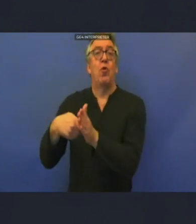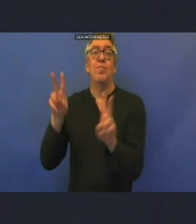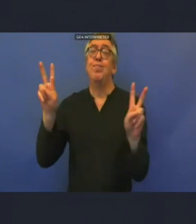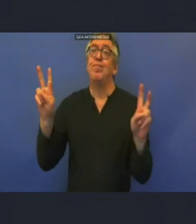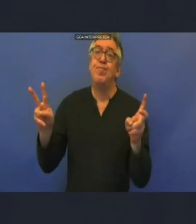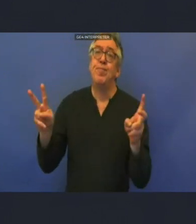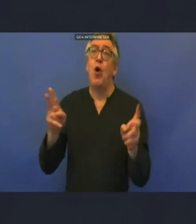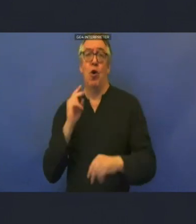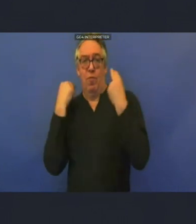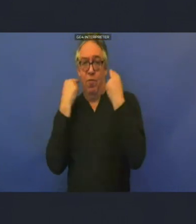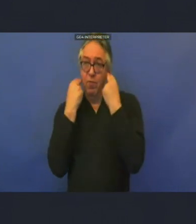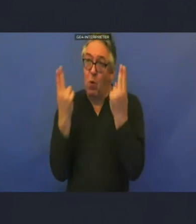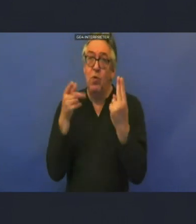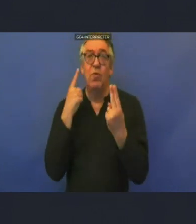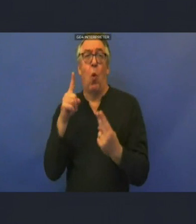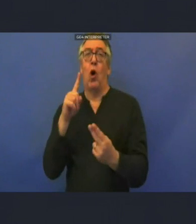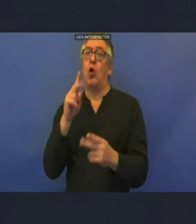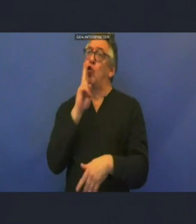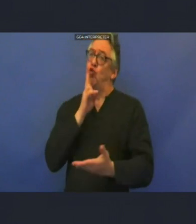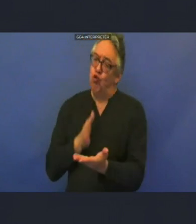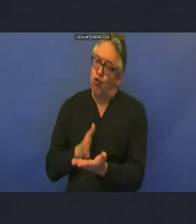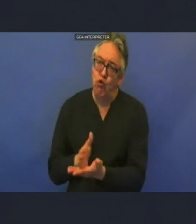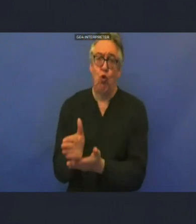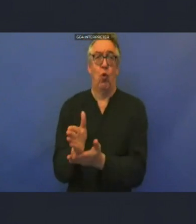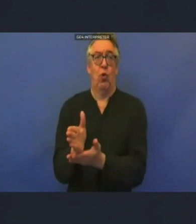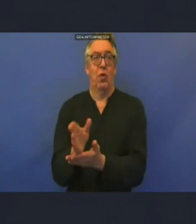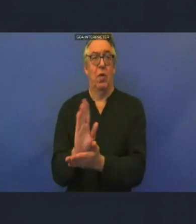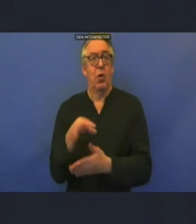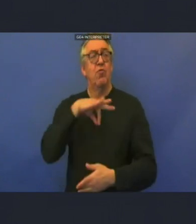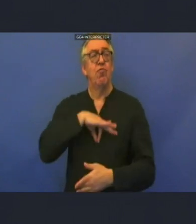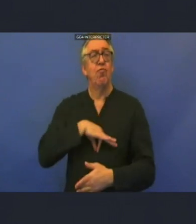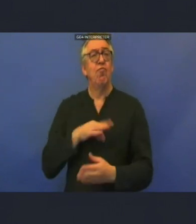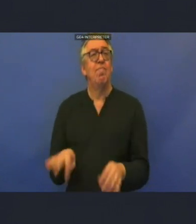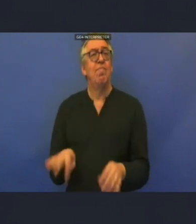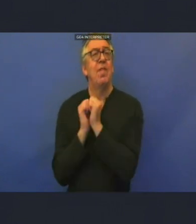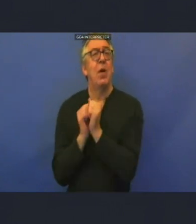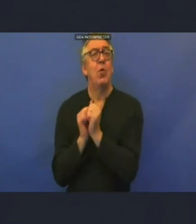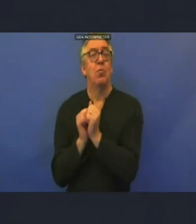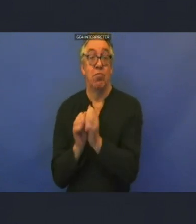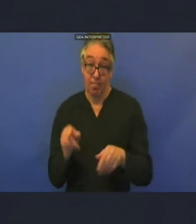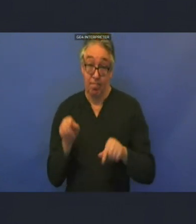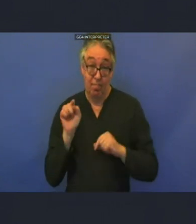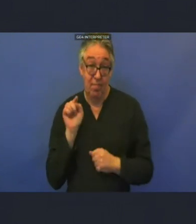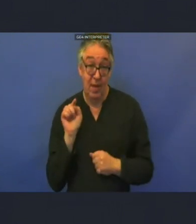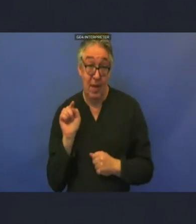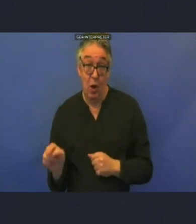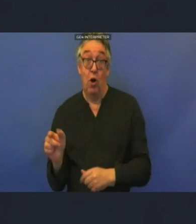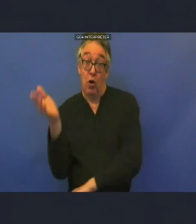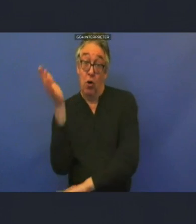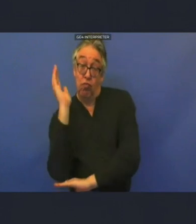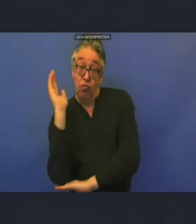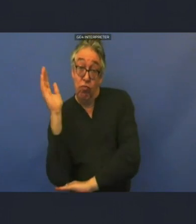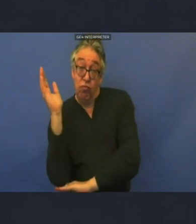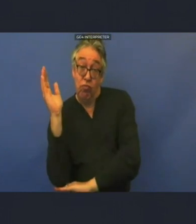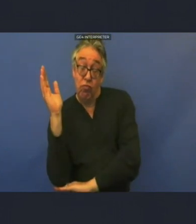where a qualitative study was conducted on the life experiences of 72 European former athletes with